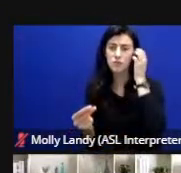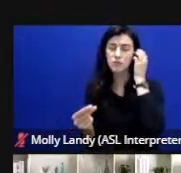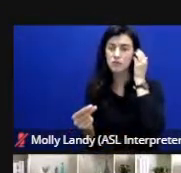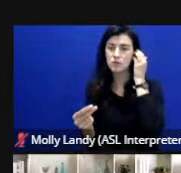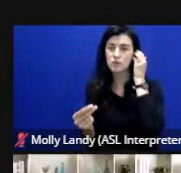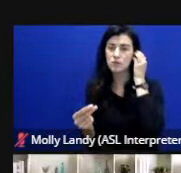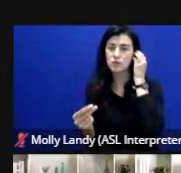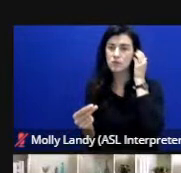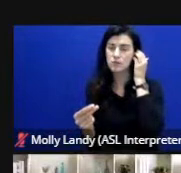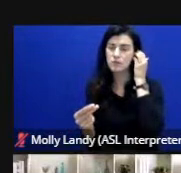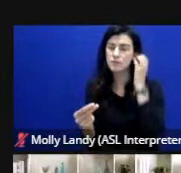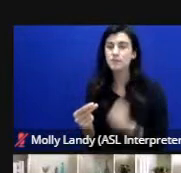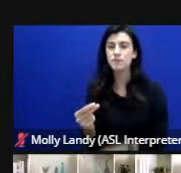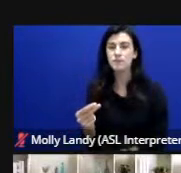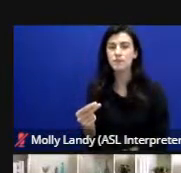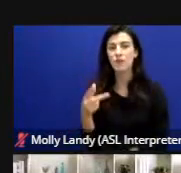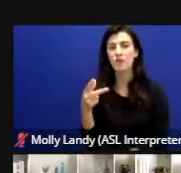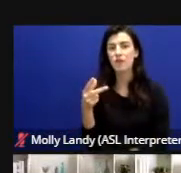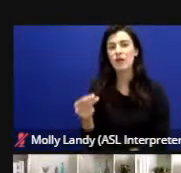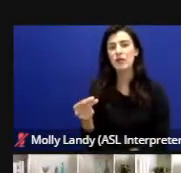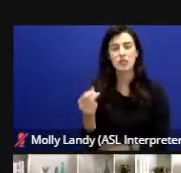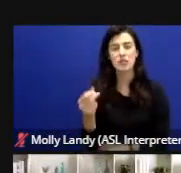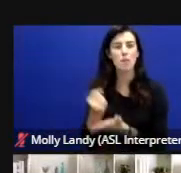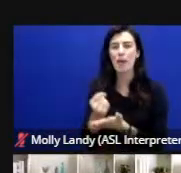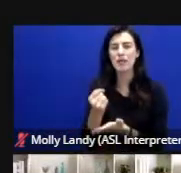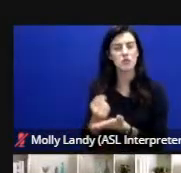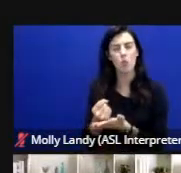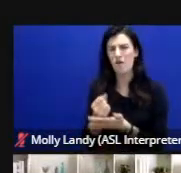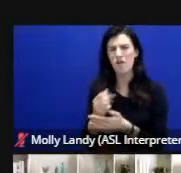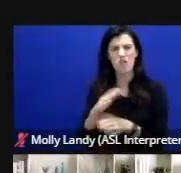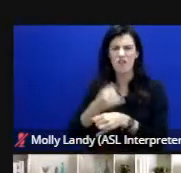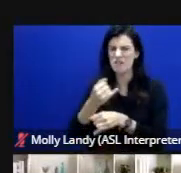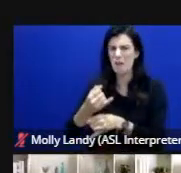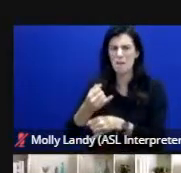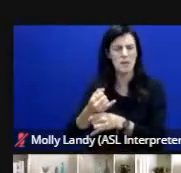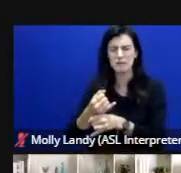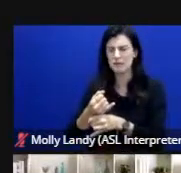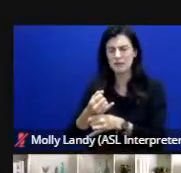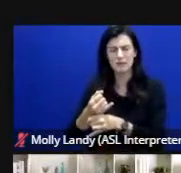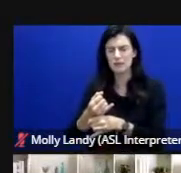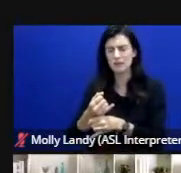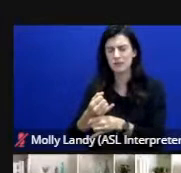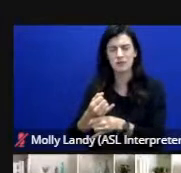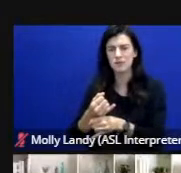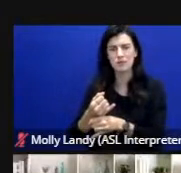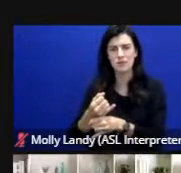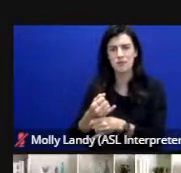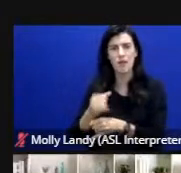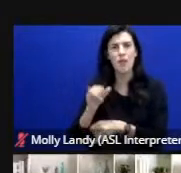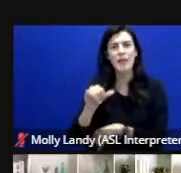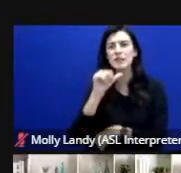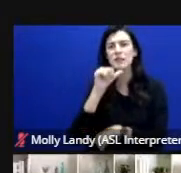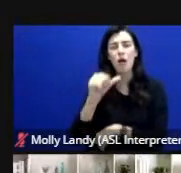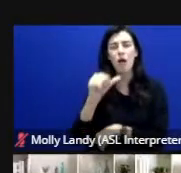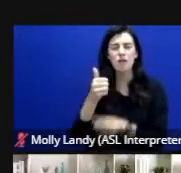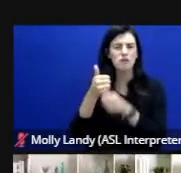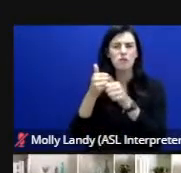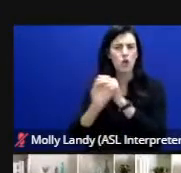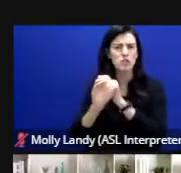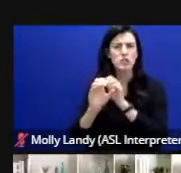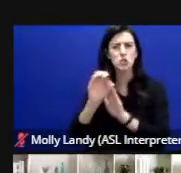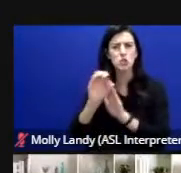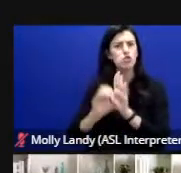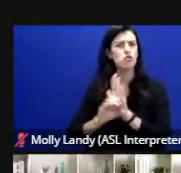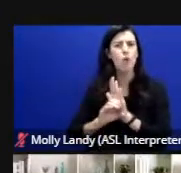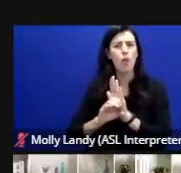or the vaccination passport to be on campus, right? So besides the fact that it is unconstitutional, it violates